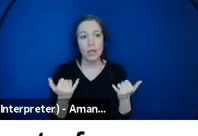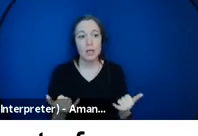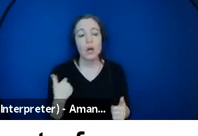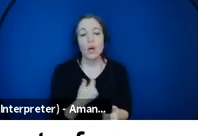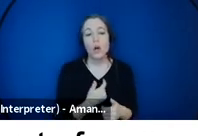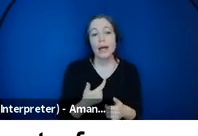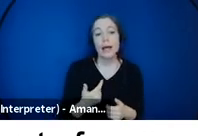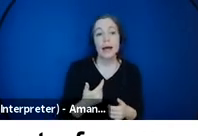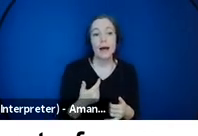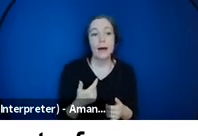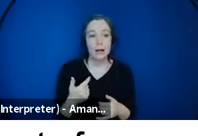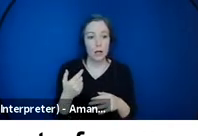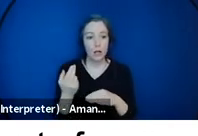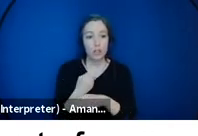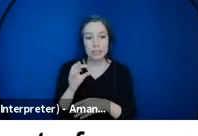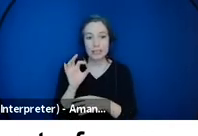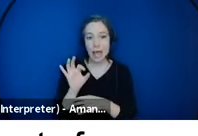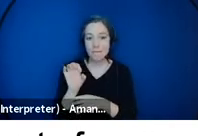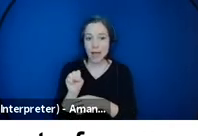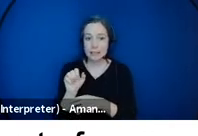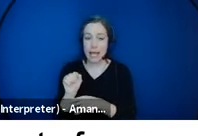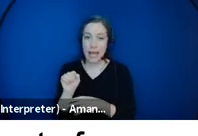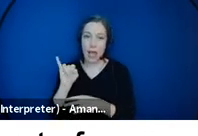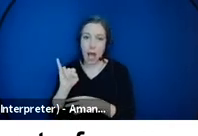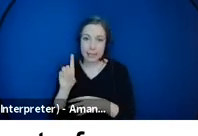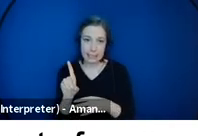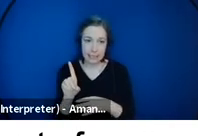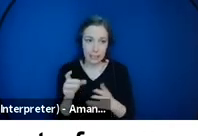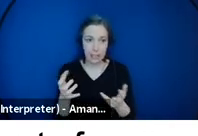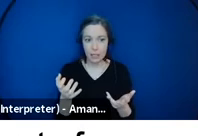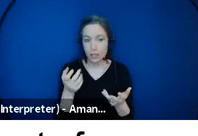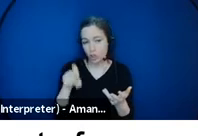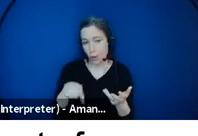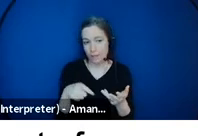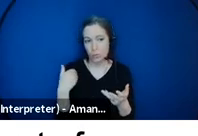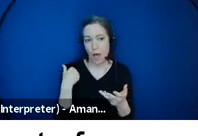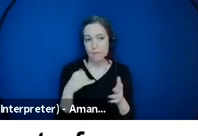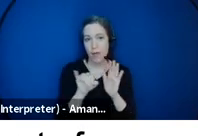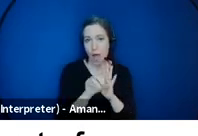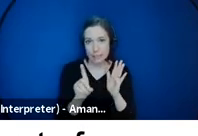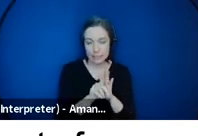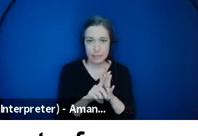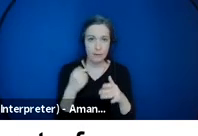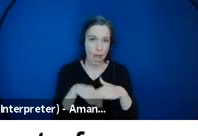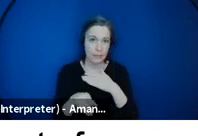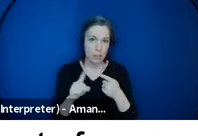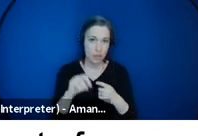It allows you to gain access to U.S. of Education websites, which includes the FAFSA application.